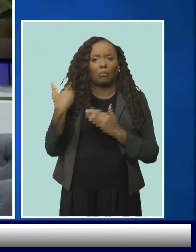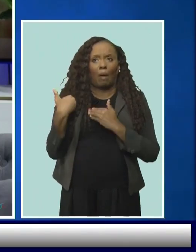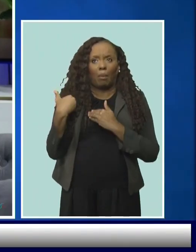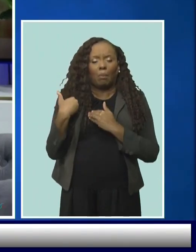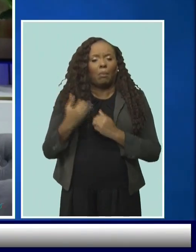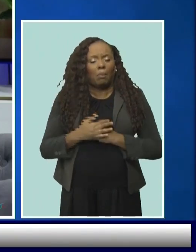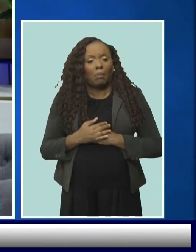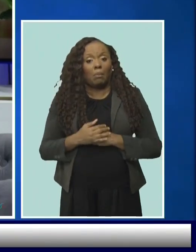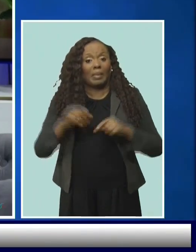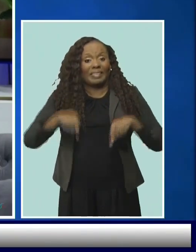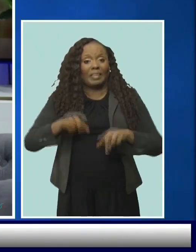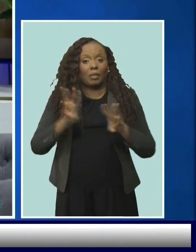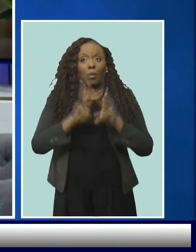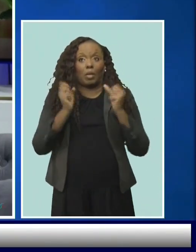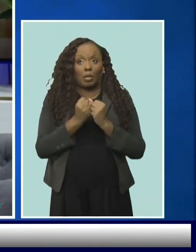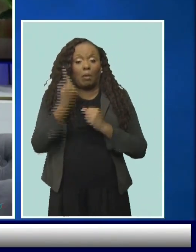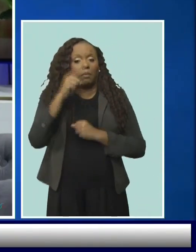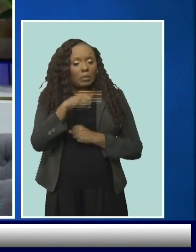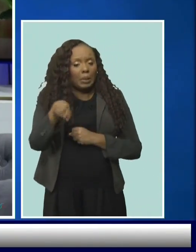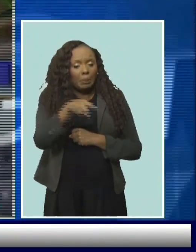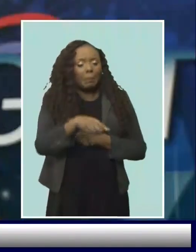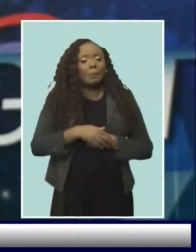this particular workshop is for them.